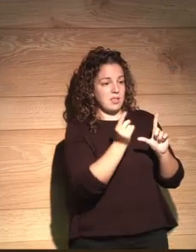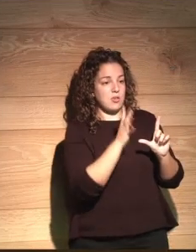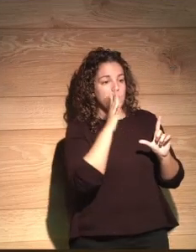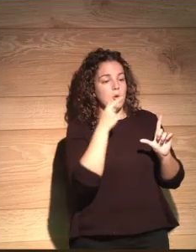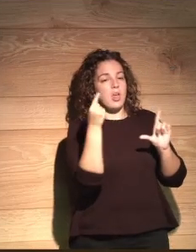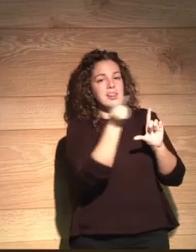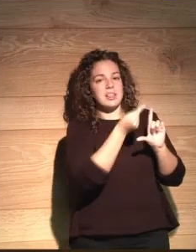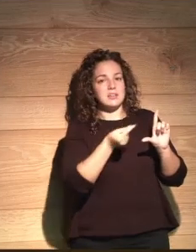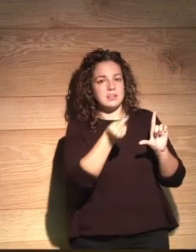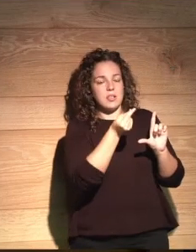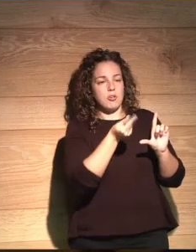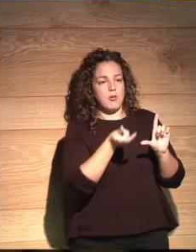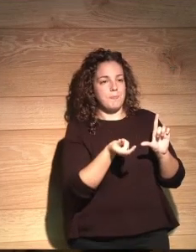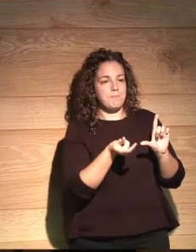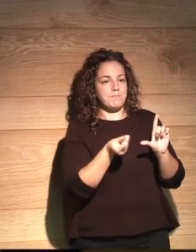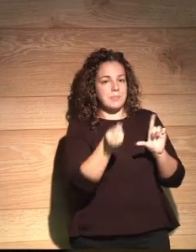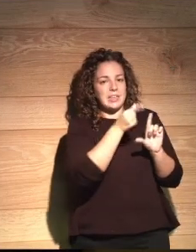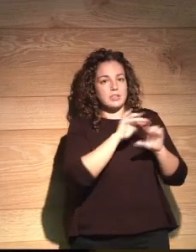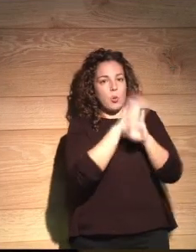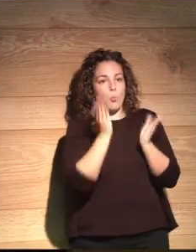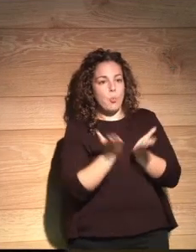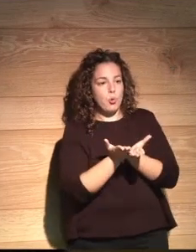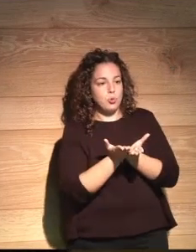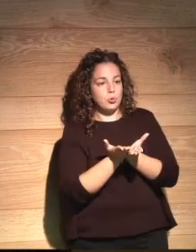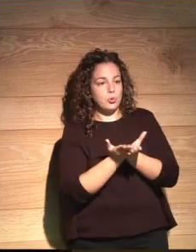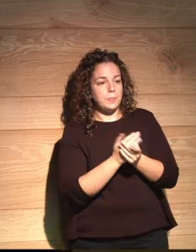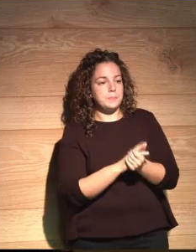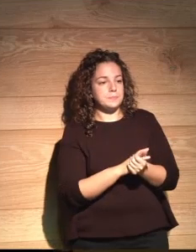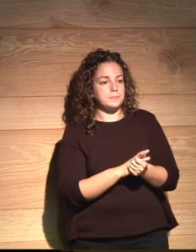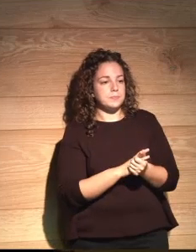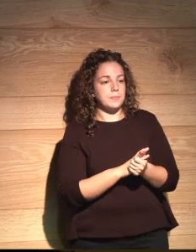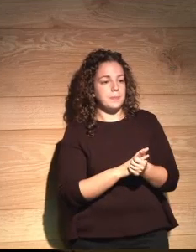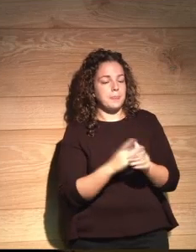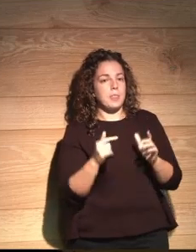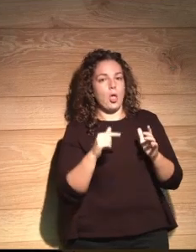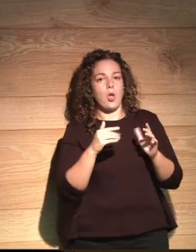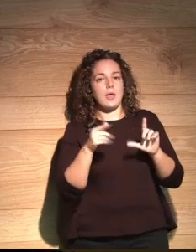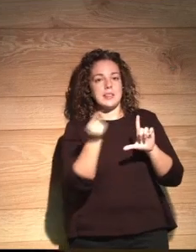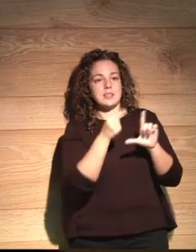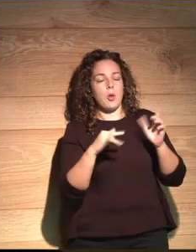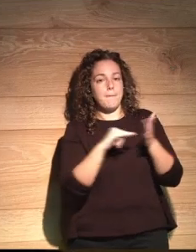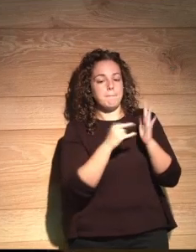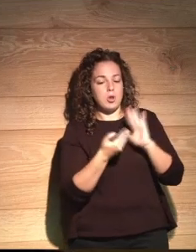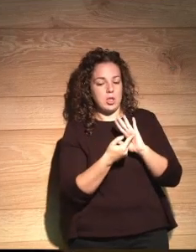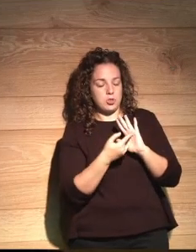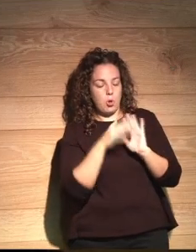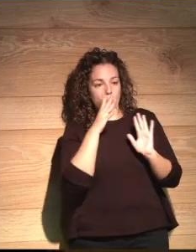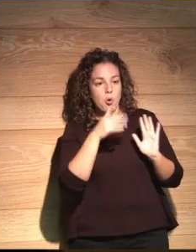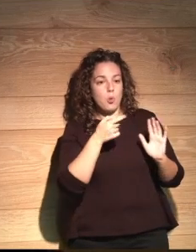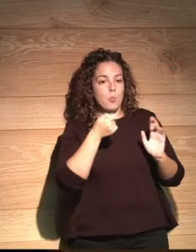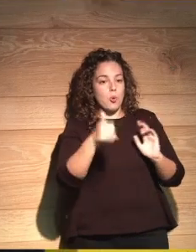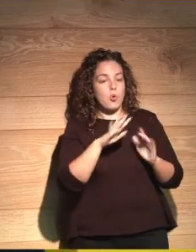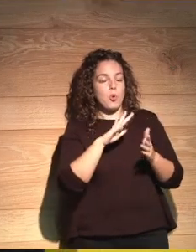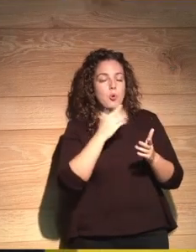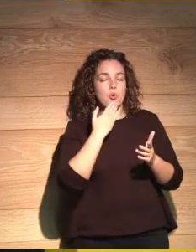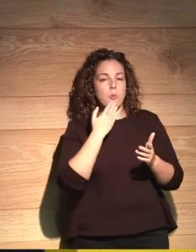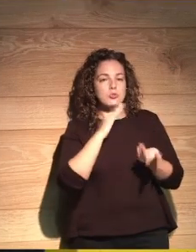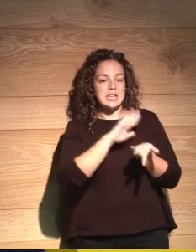design as design in the Anglo-Saxon world, designing is the project. The project is